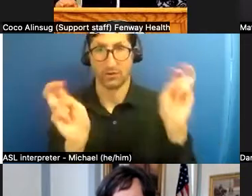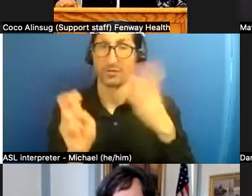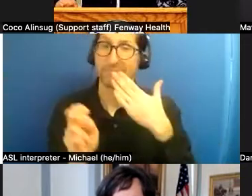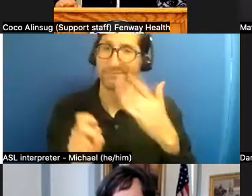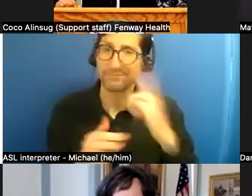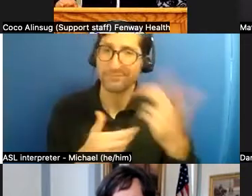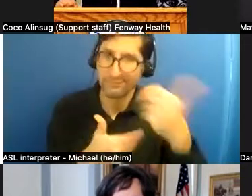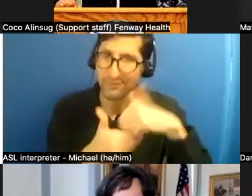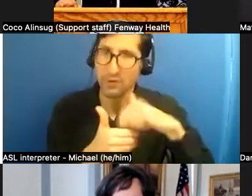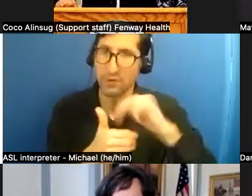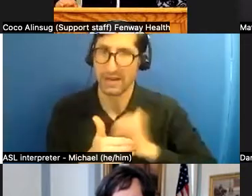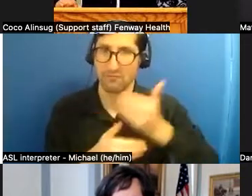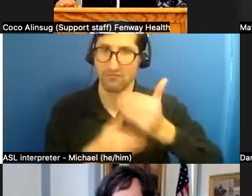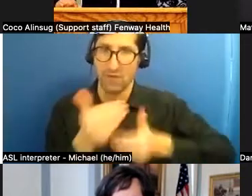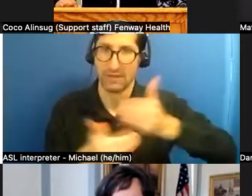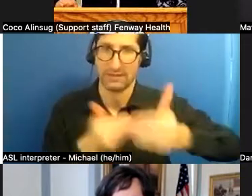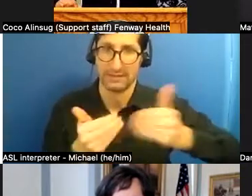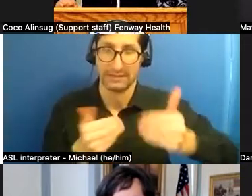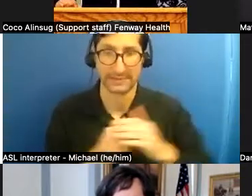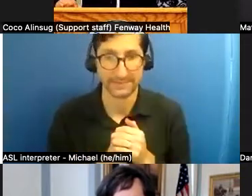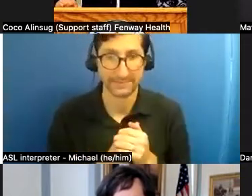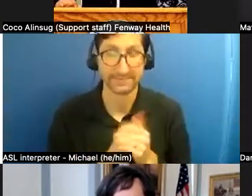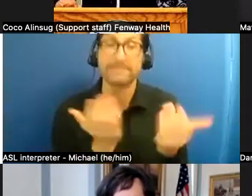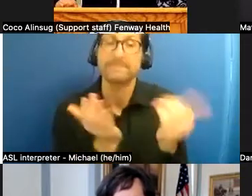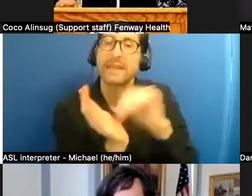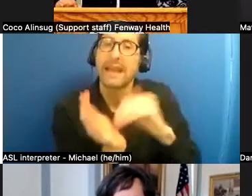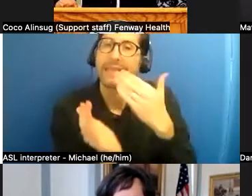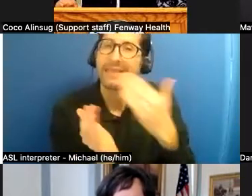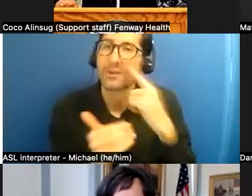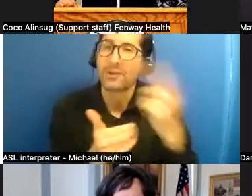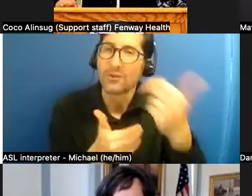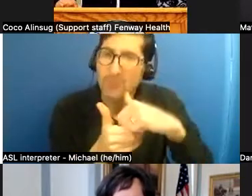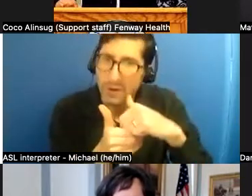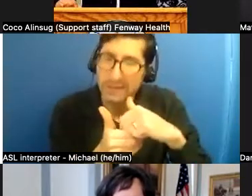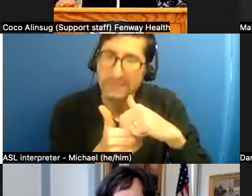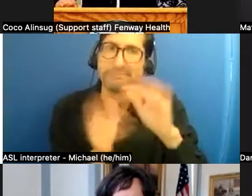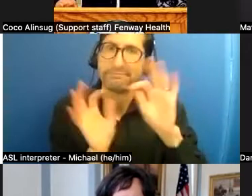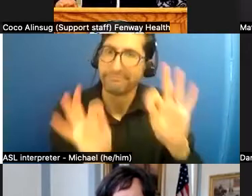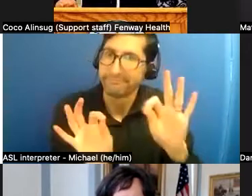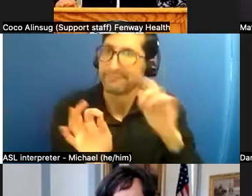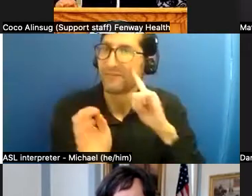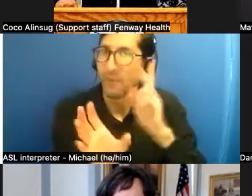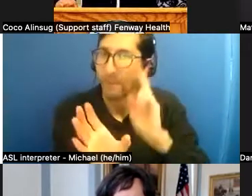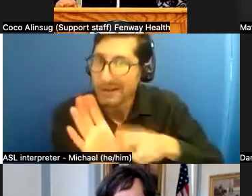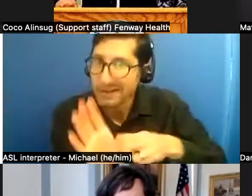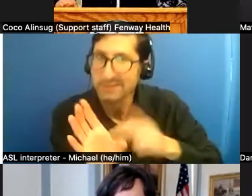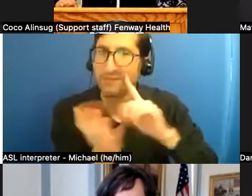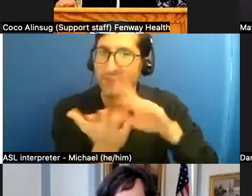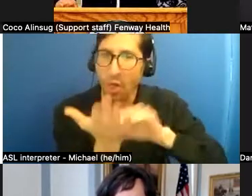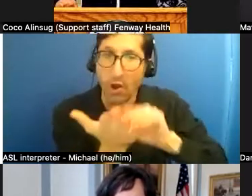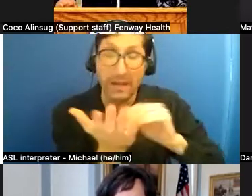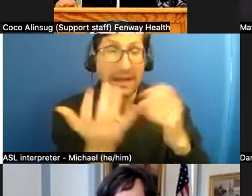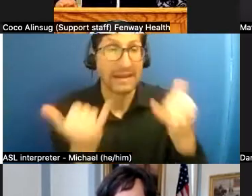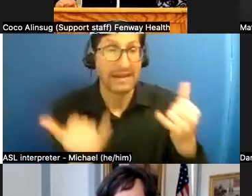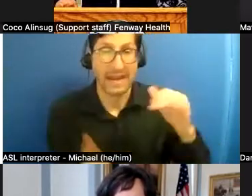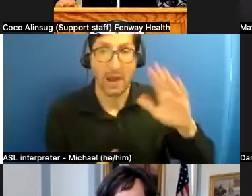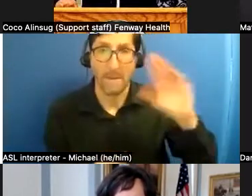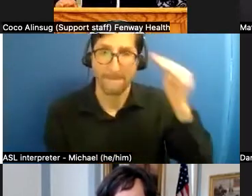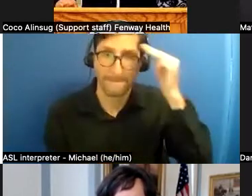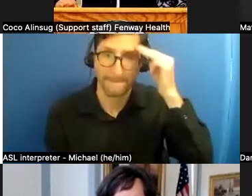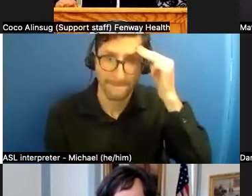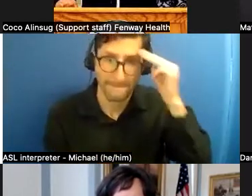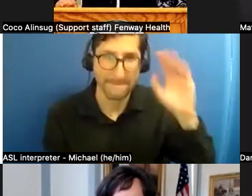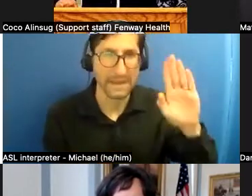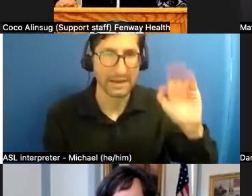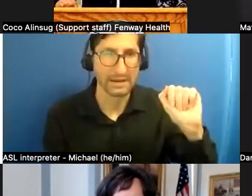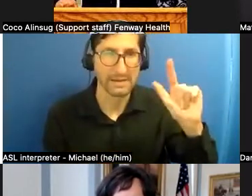process. So with that, let me again say thank you for being here and participating and learning. It's now my pleasure to invite Mayor Katiana Ballantyne